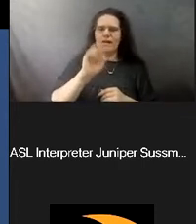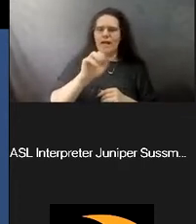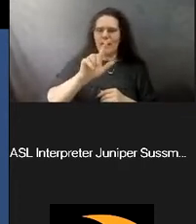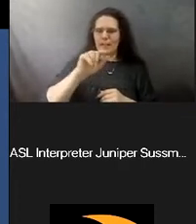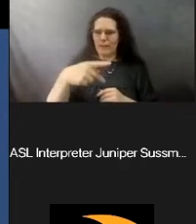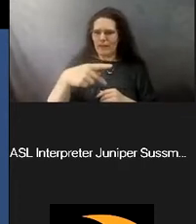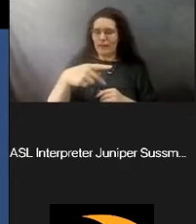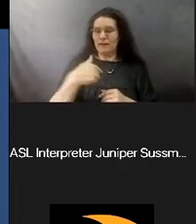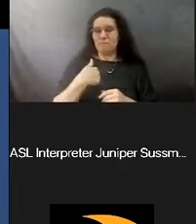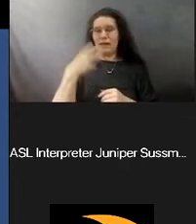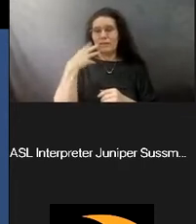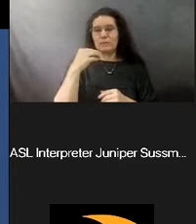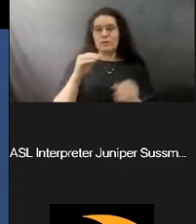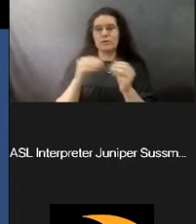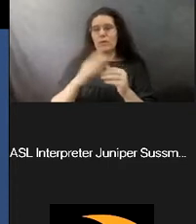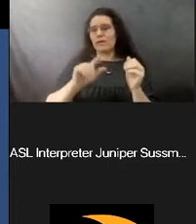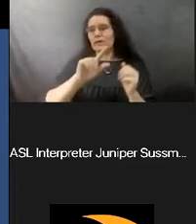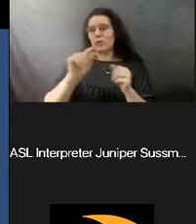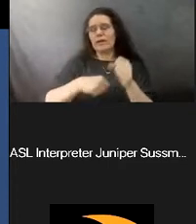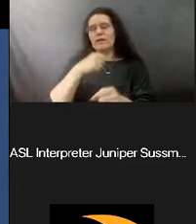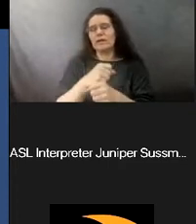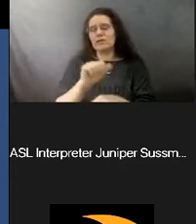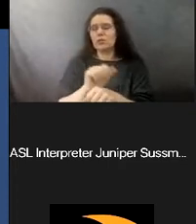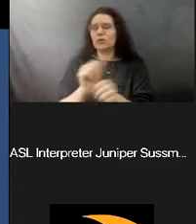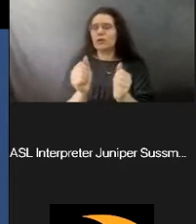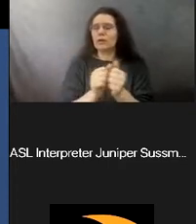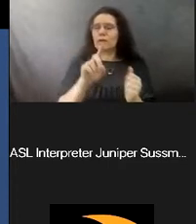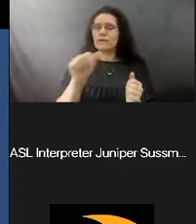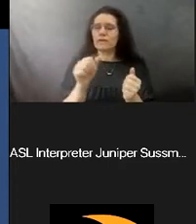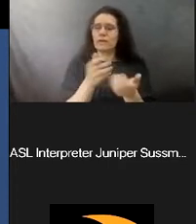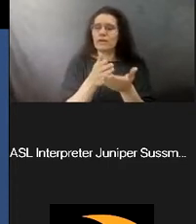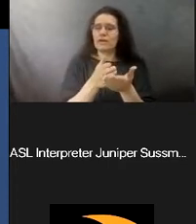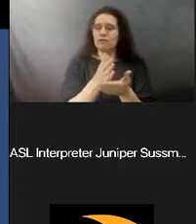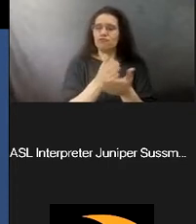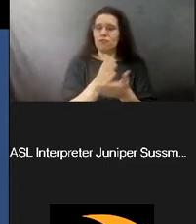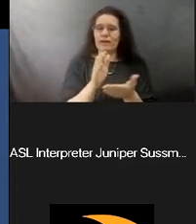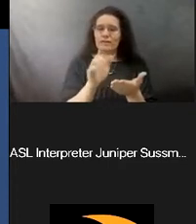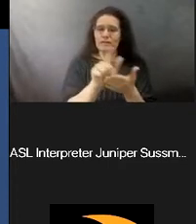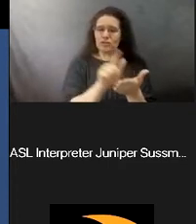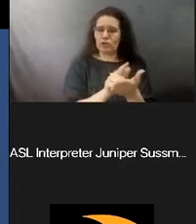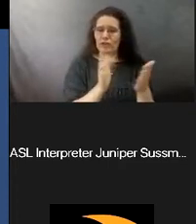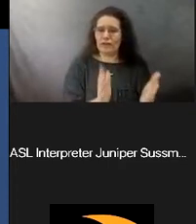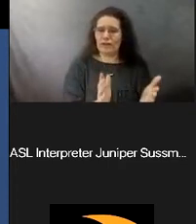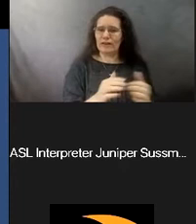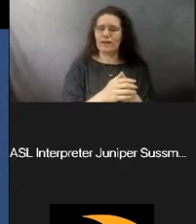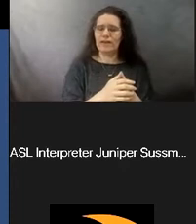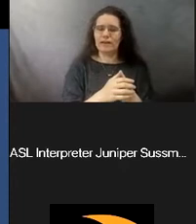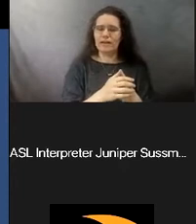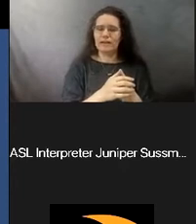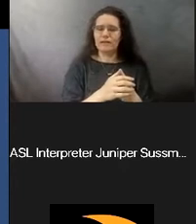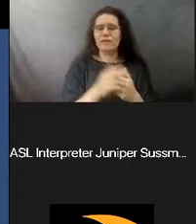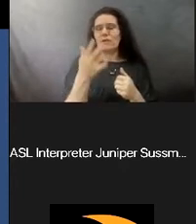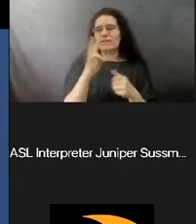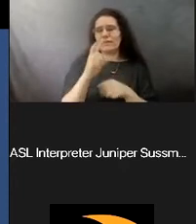disability rights attorney. I spent 17 of those years helping to build and then leading the American